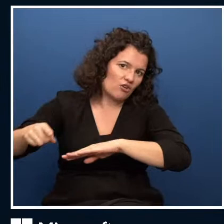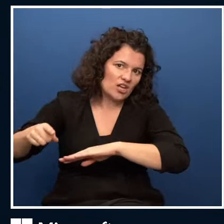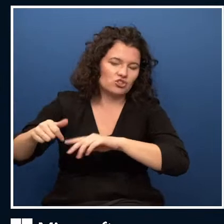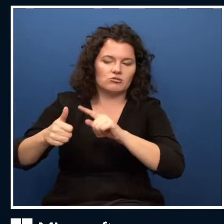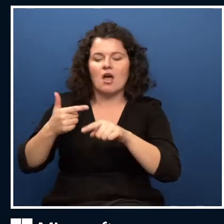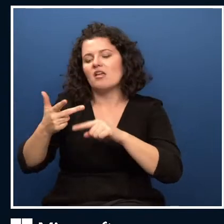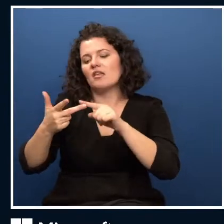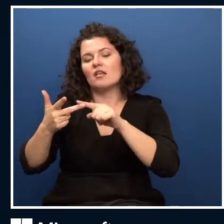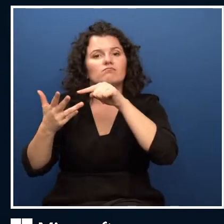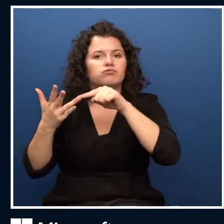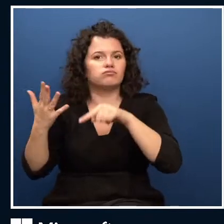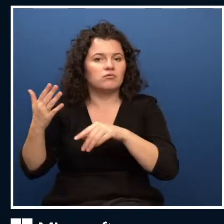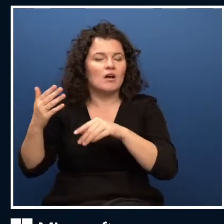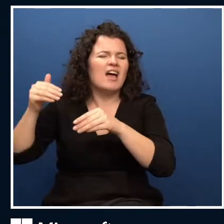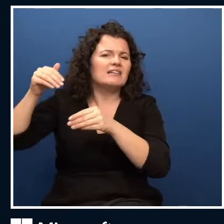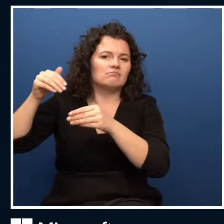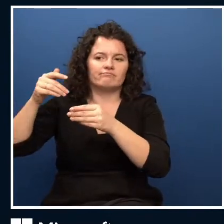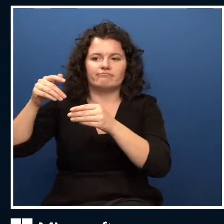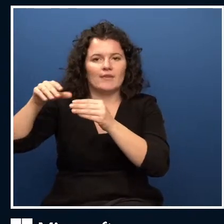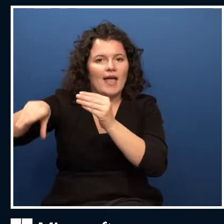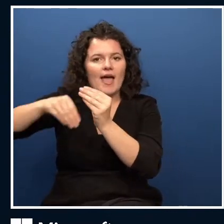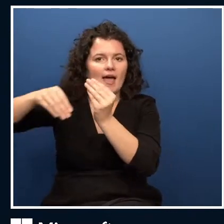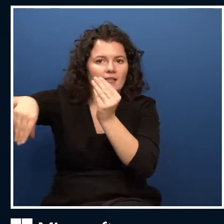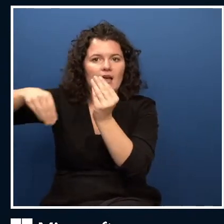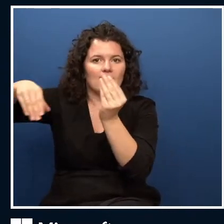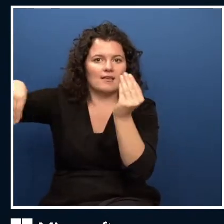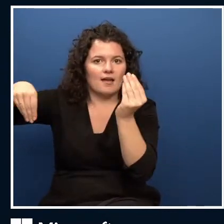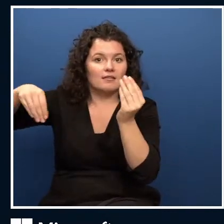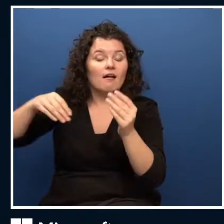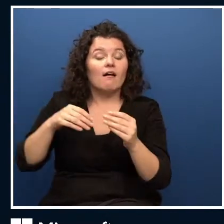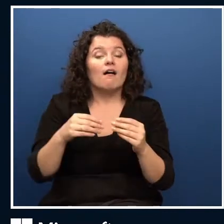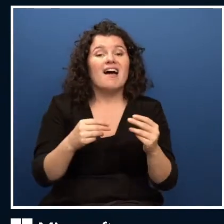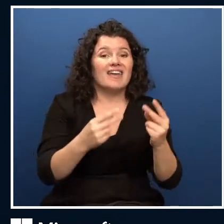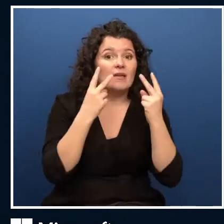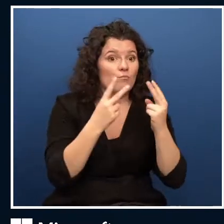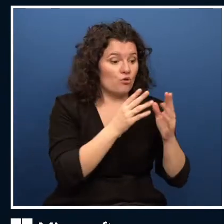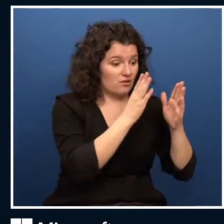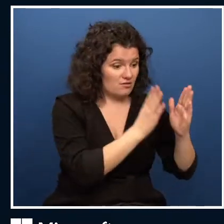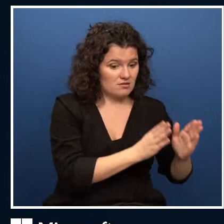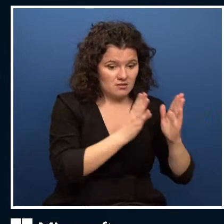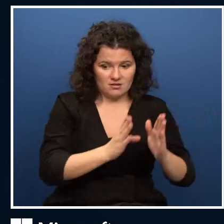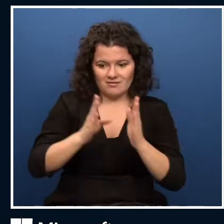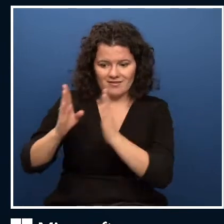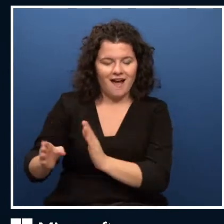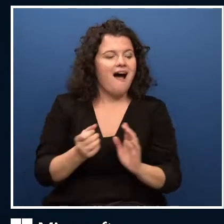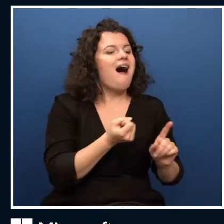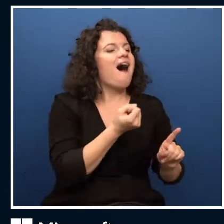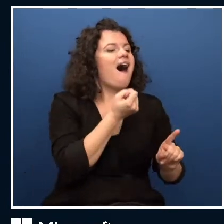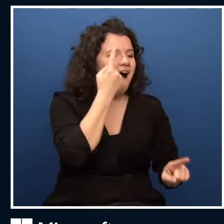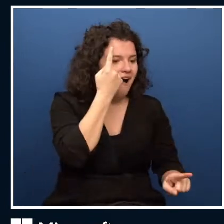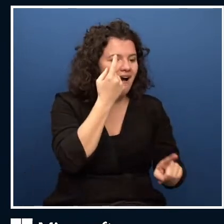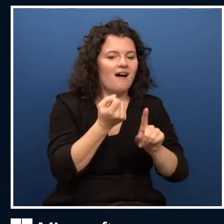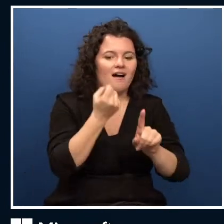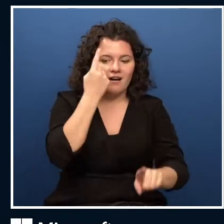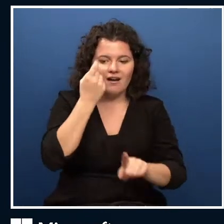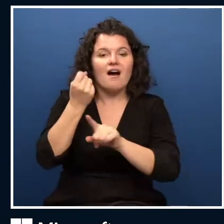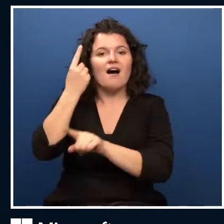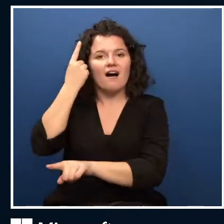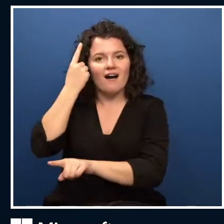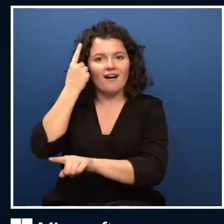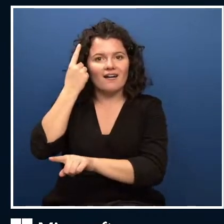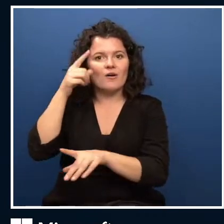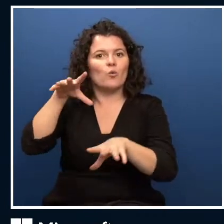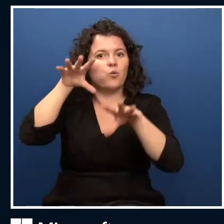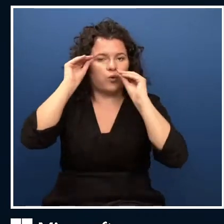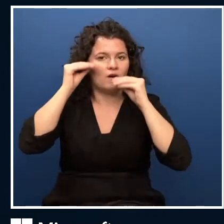important to understand how things work. And then once you are done with the